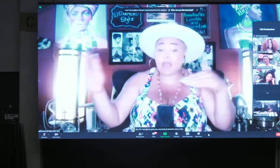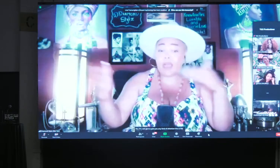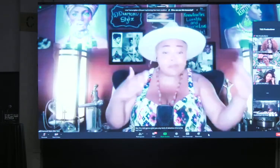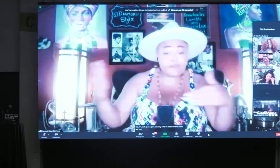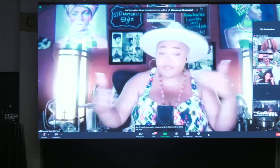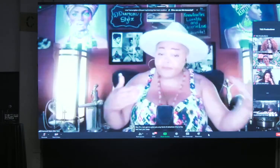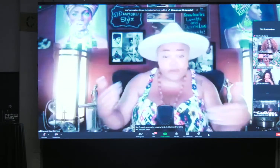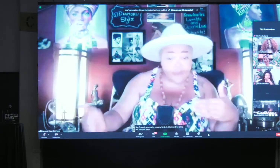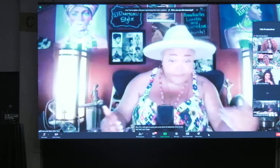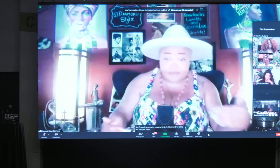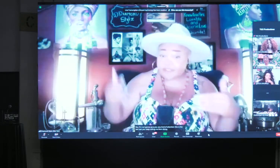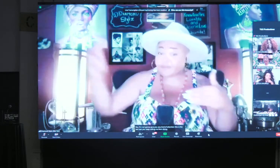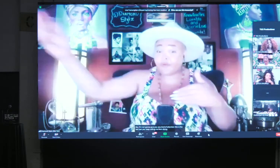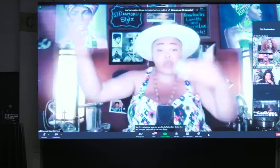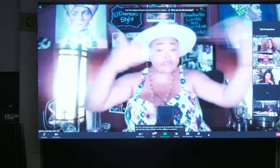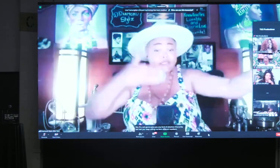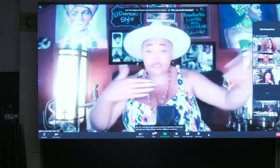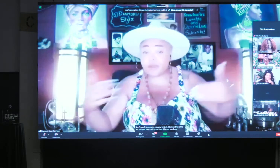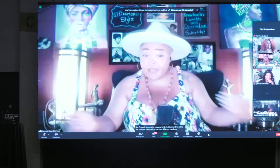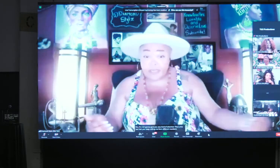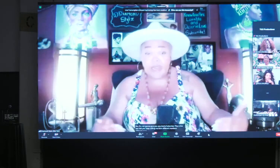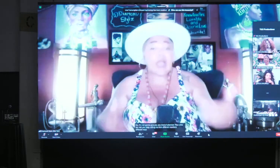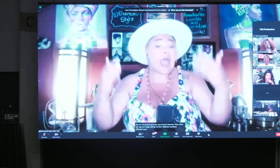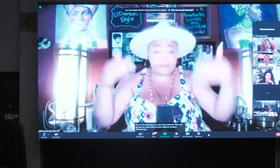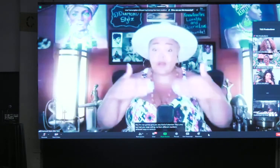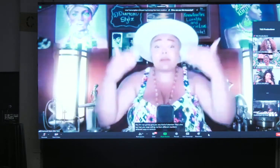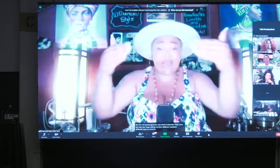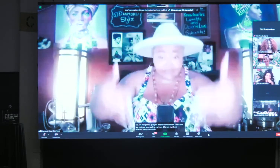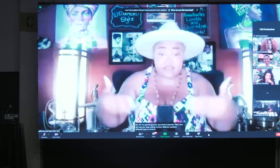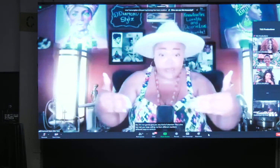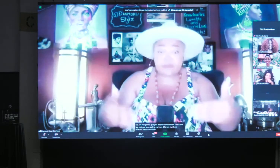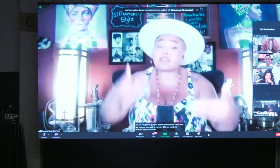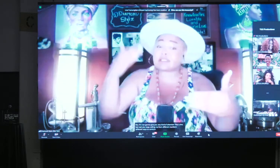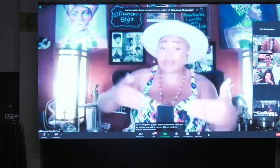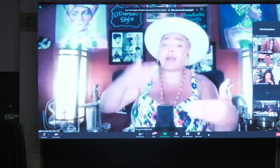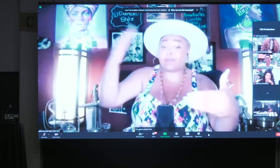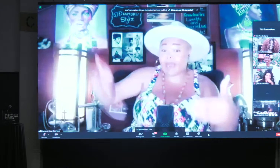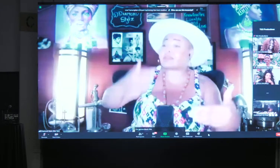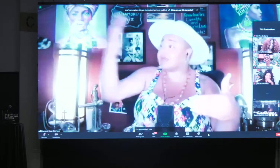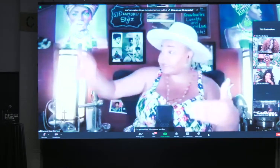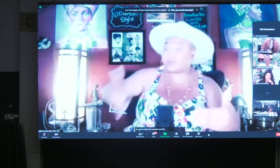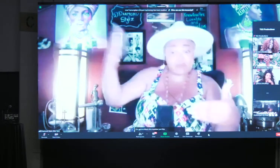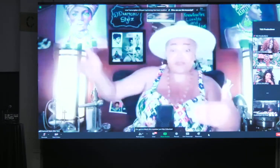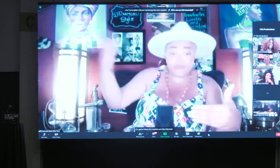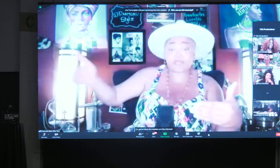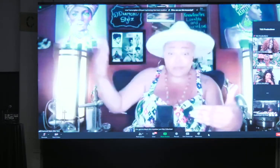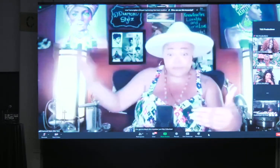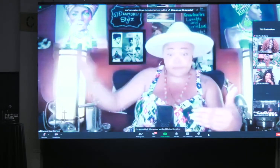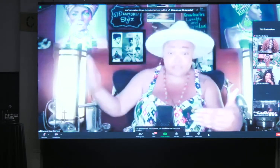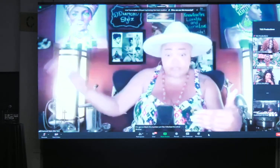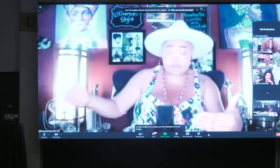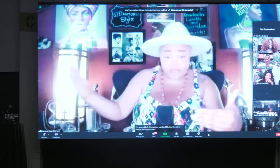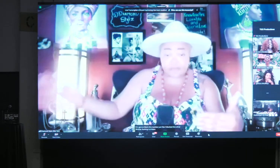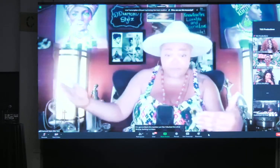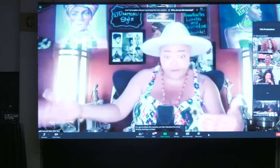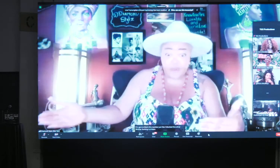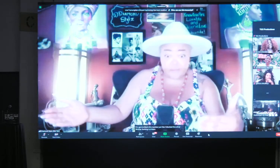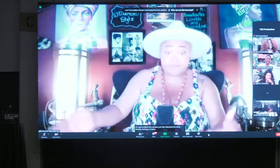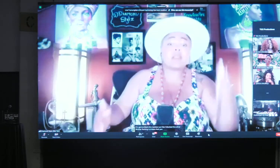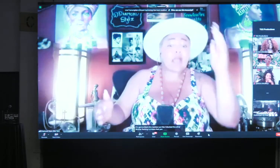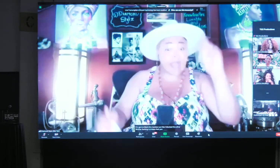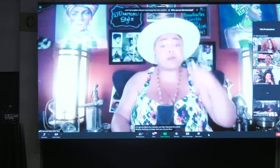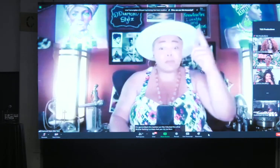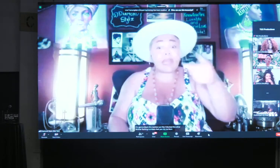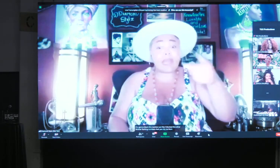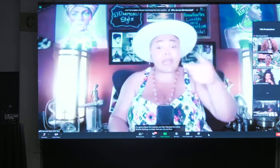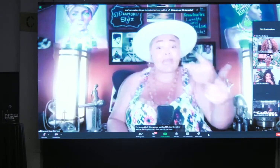keep calling me from different numbers, different ways to come in. I'm gonna block this number just like I blocked the other motherfucking numbers that you hit me from.